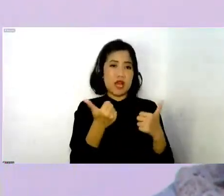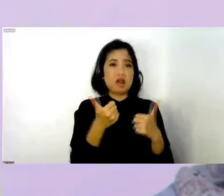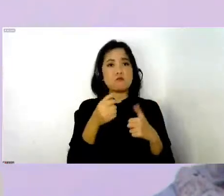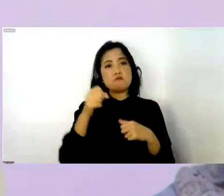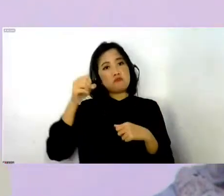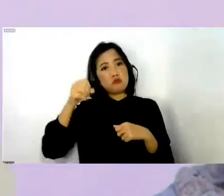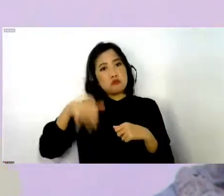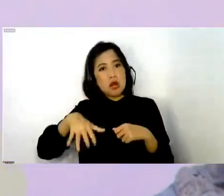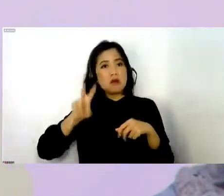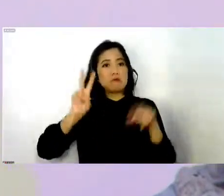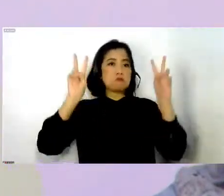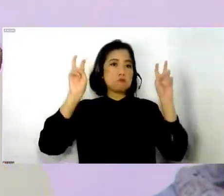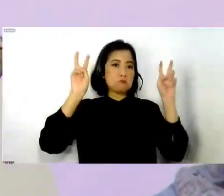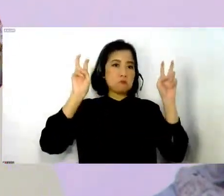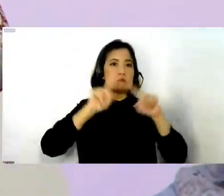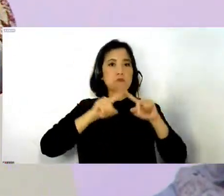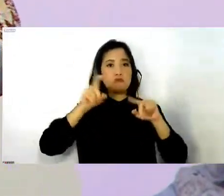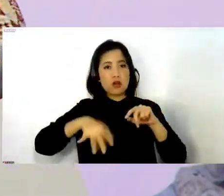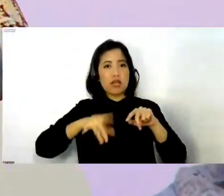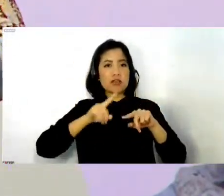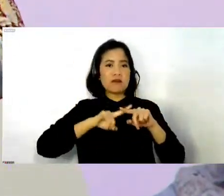That's why, since